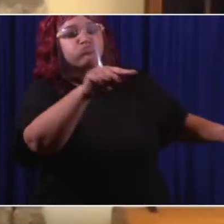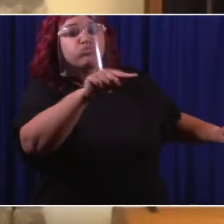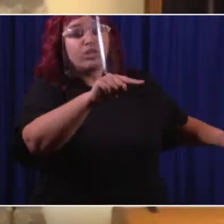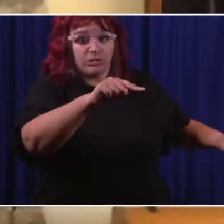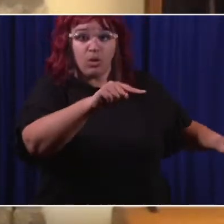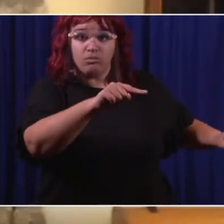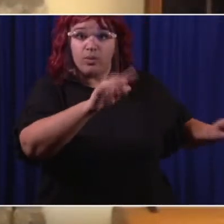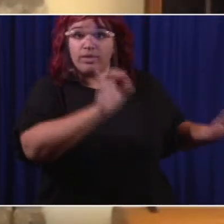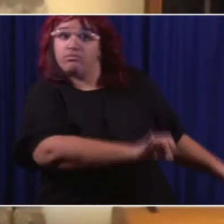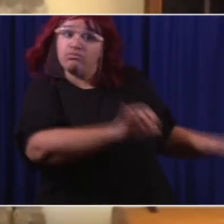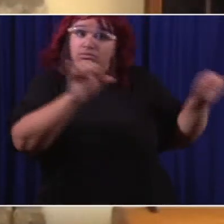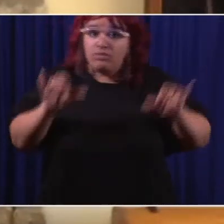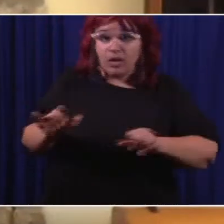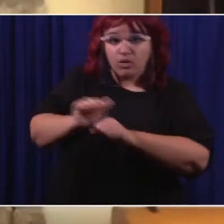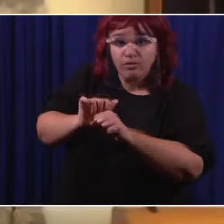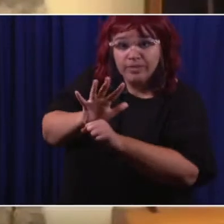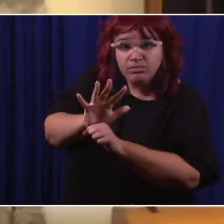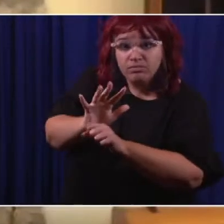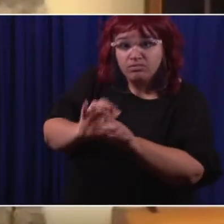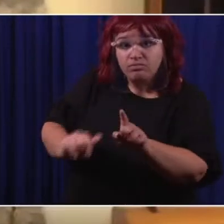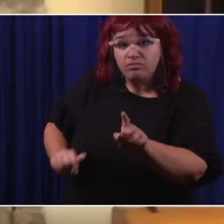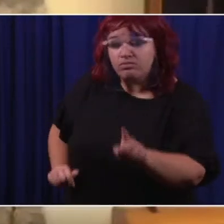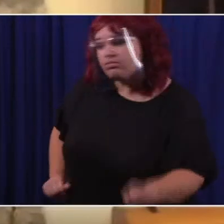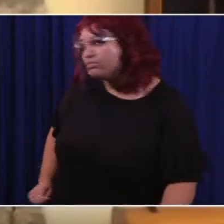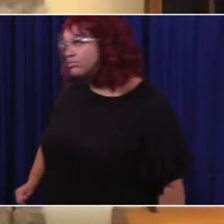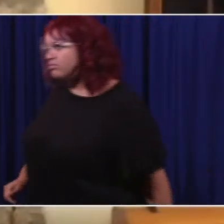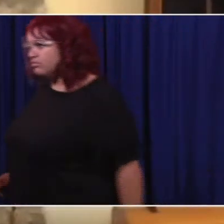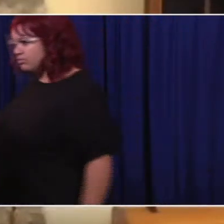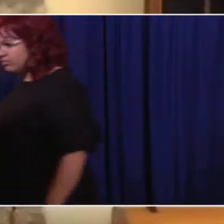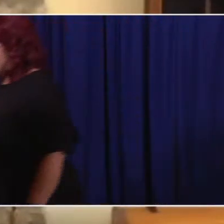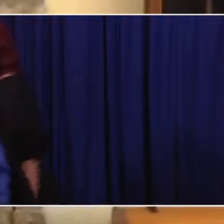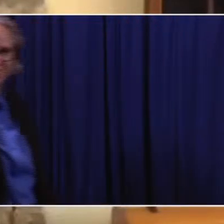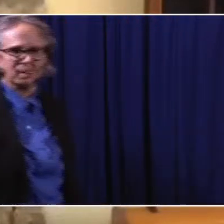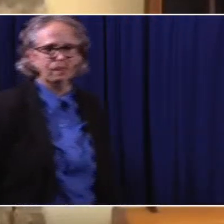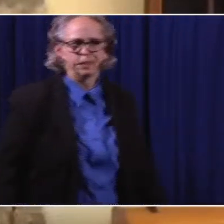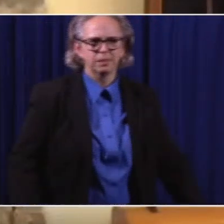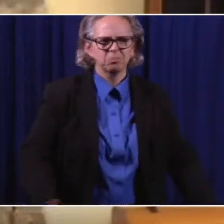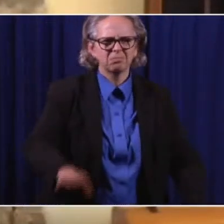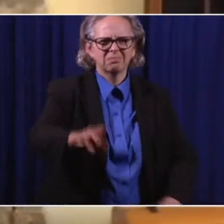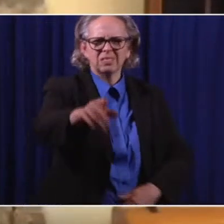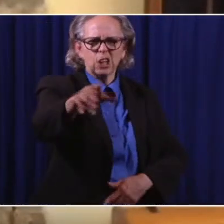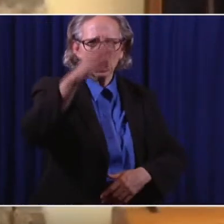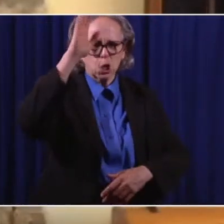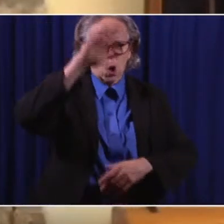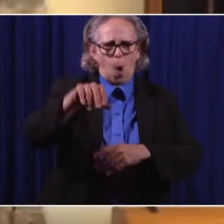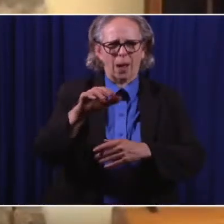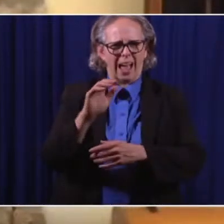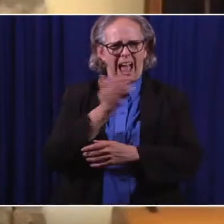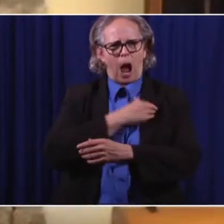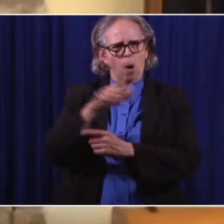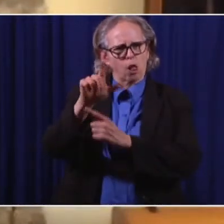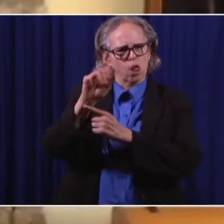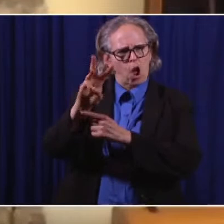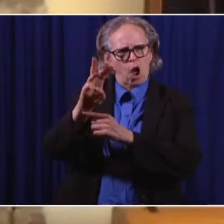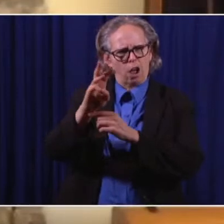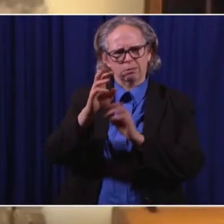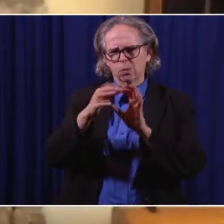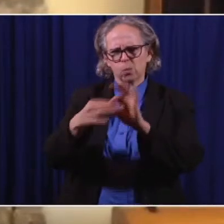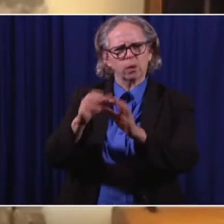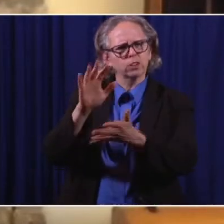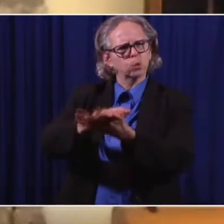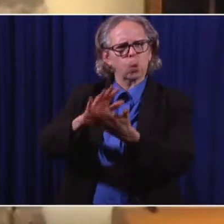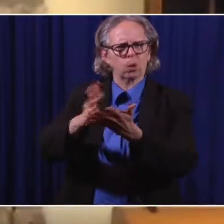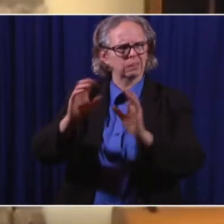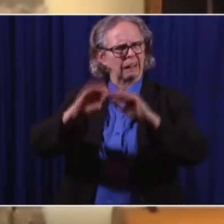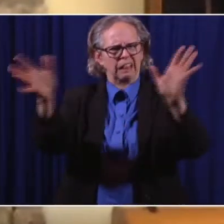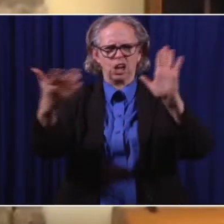Well, our law is clear in regard to school kids. So, I would see no